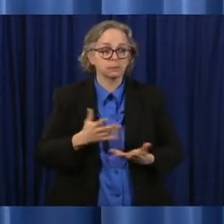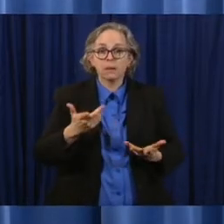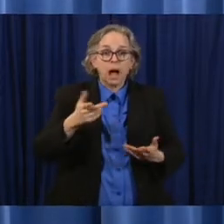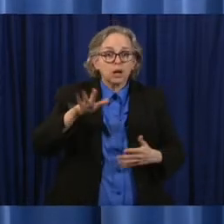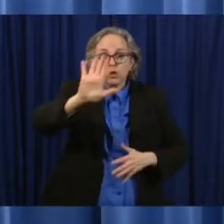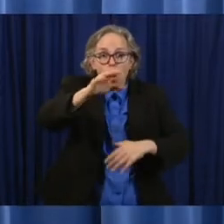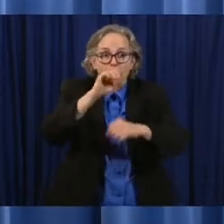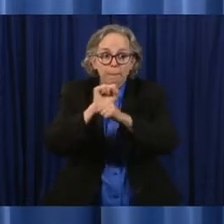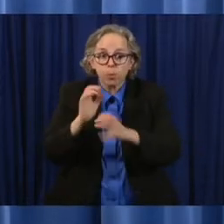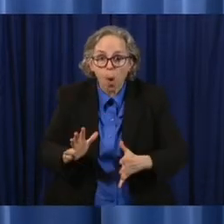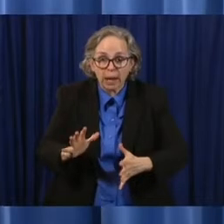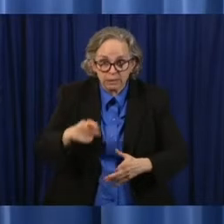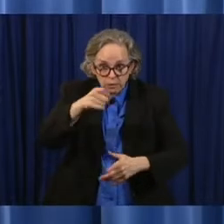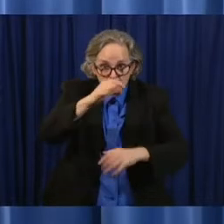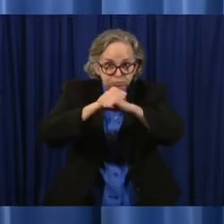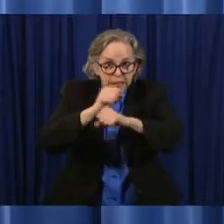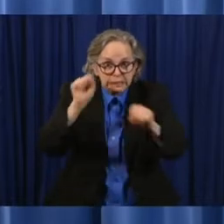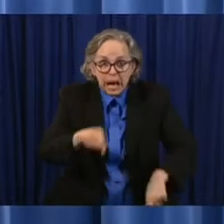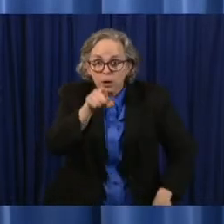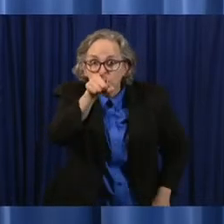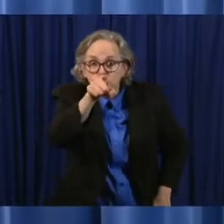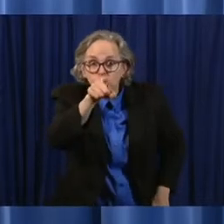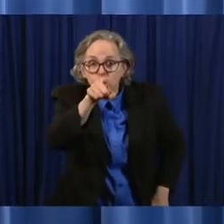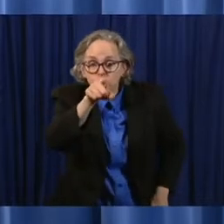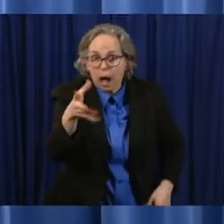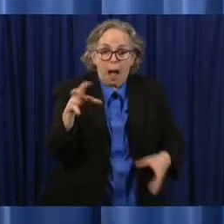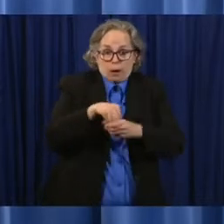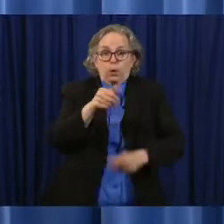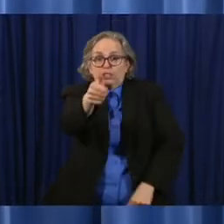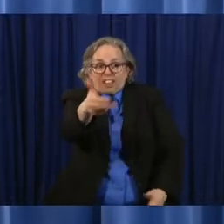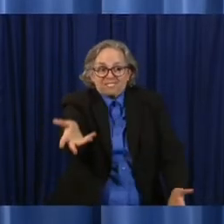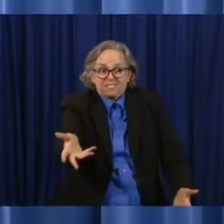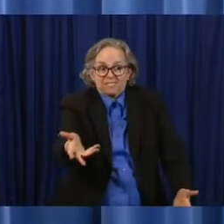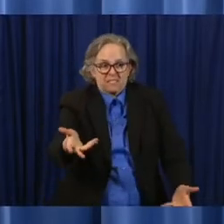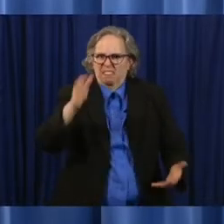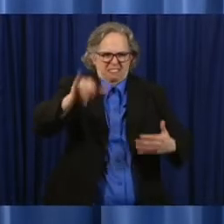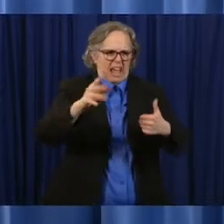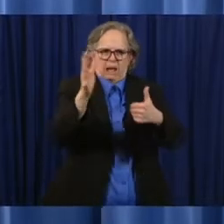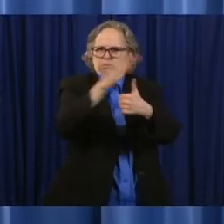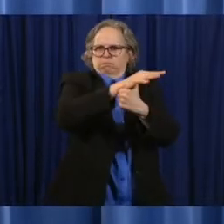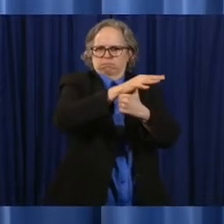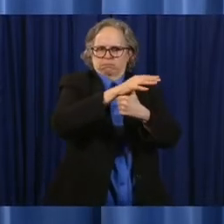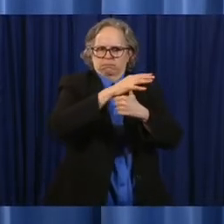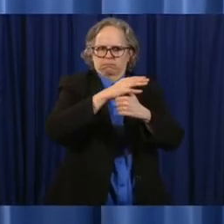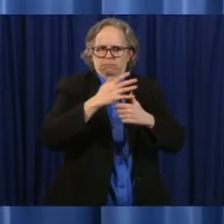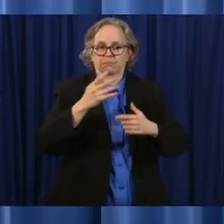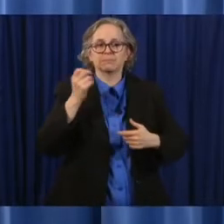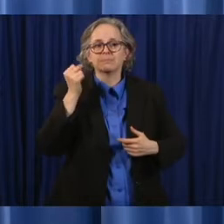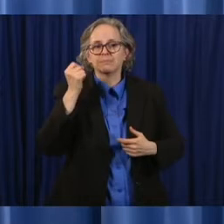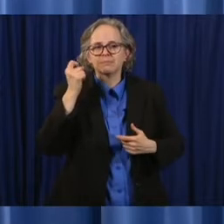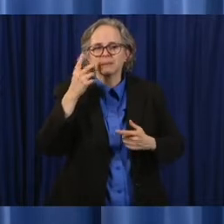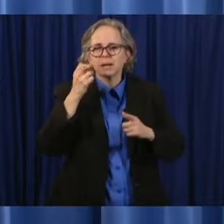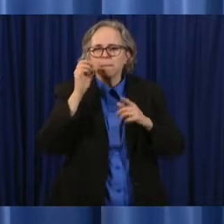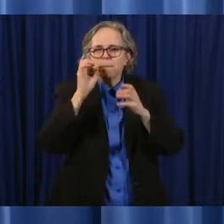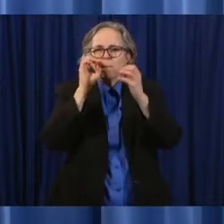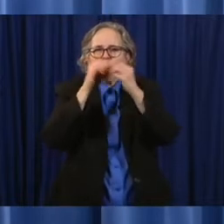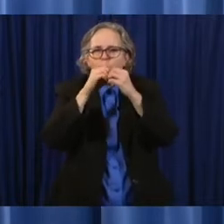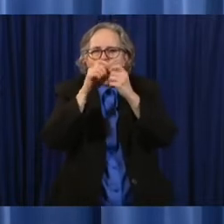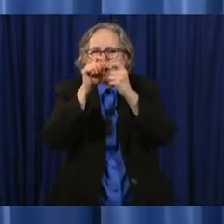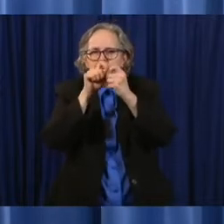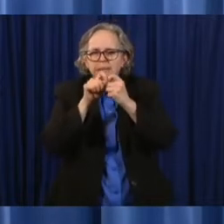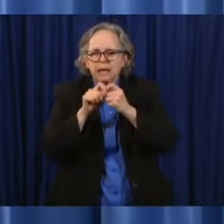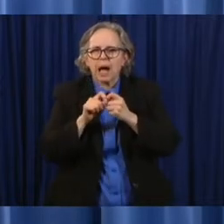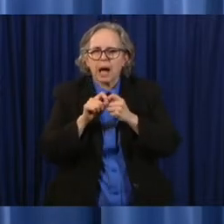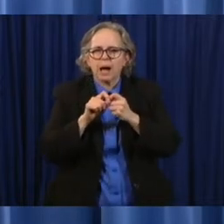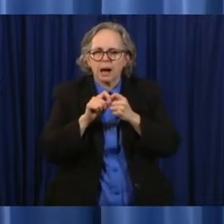yourself. So that's the basic guideline, but we're going to have more details. So when we do make this announcement,